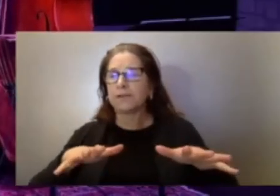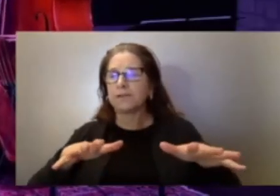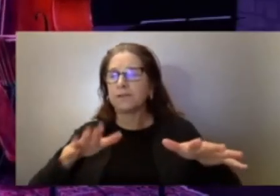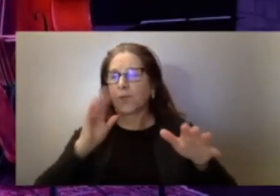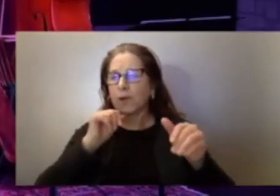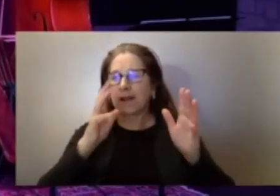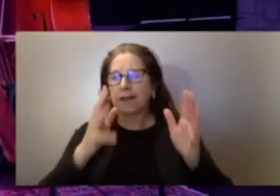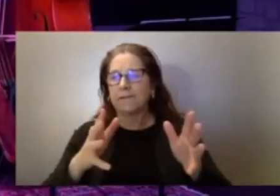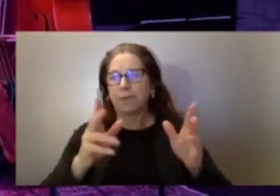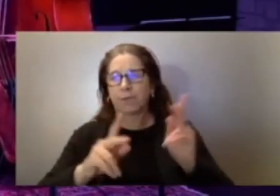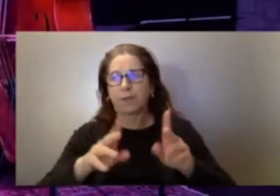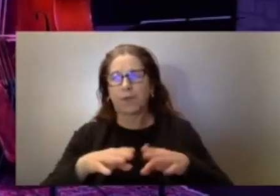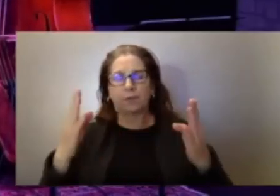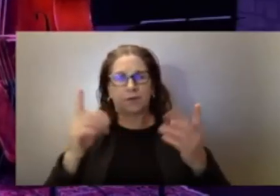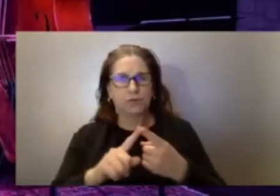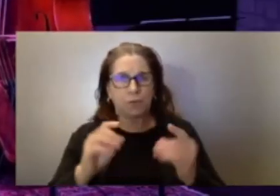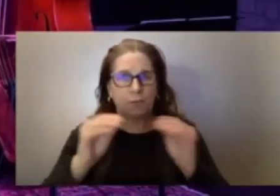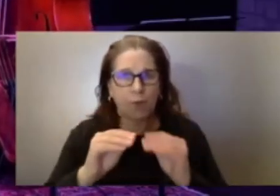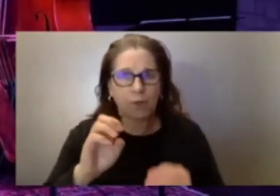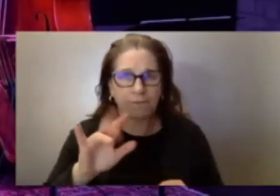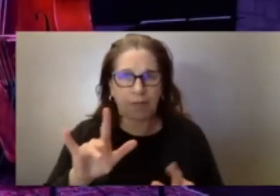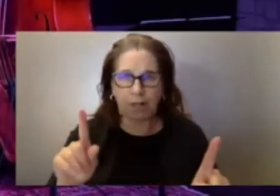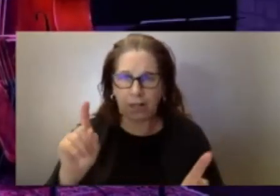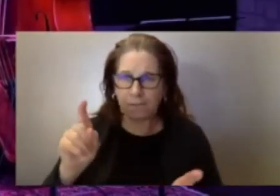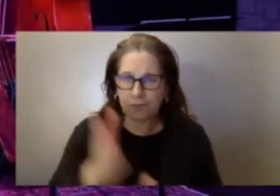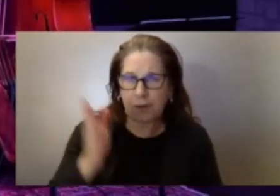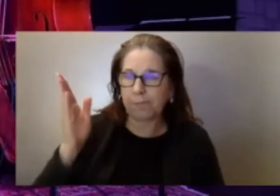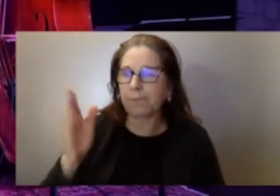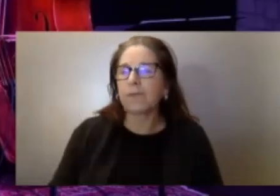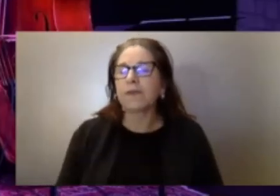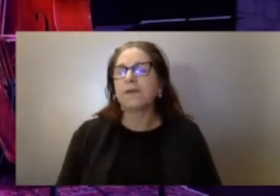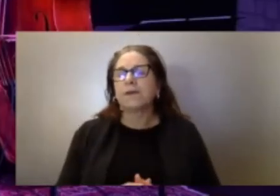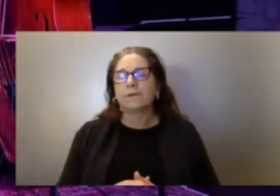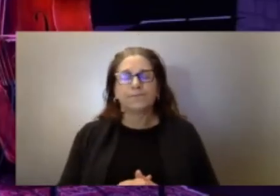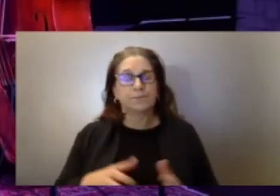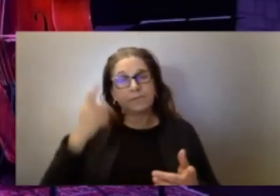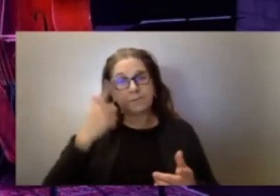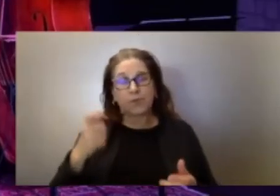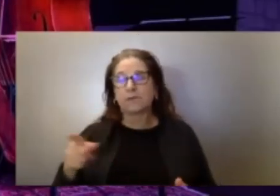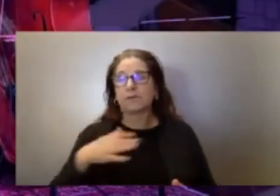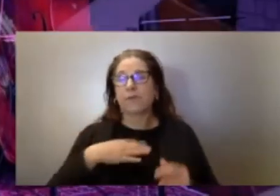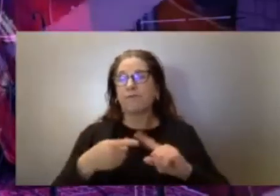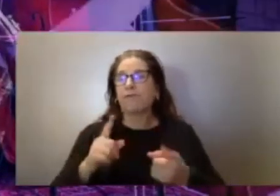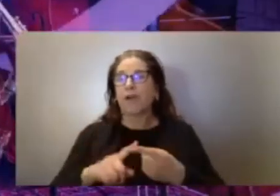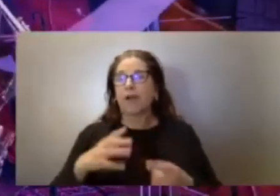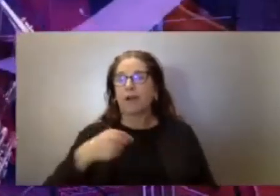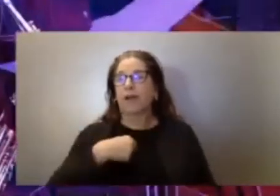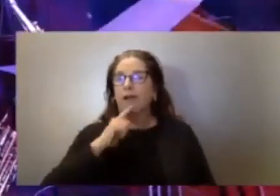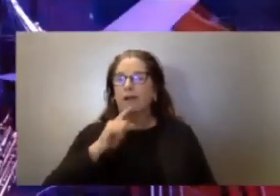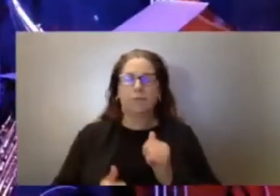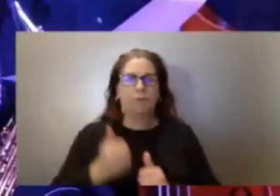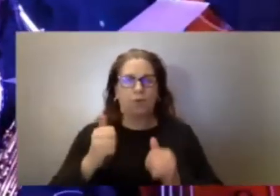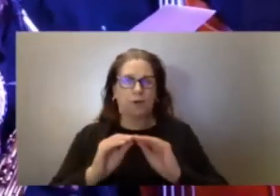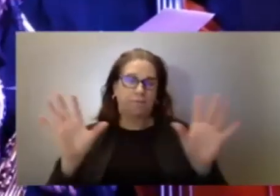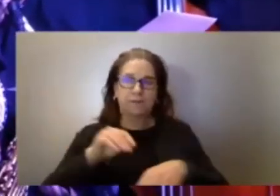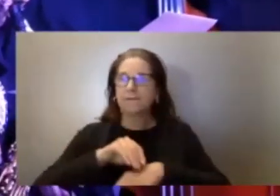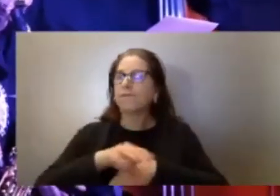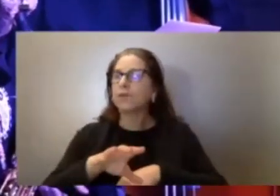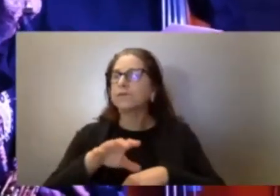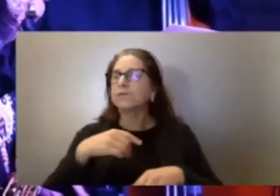It has to be dealt with immediately so that the turbulence will not leave the people open to more